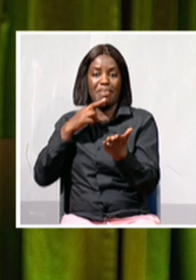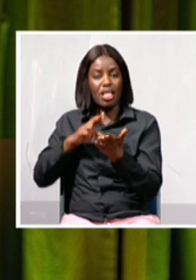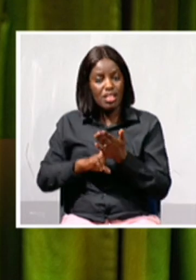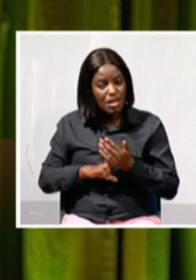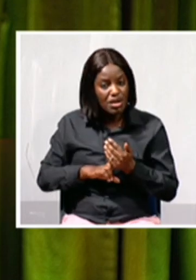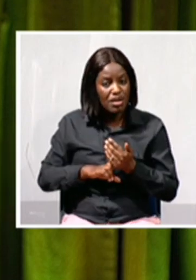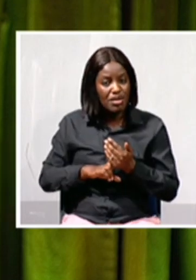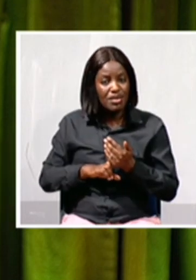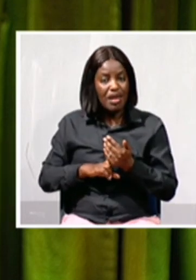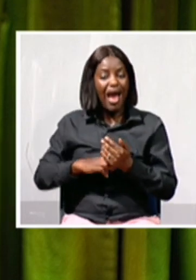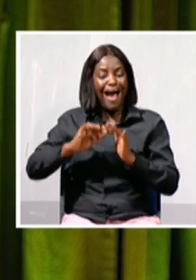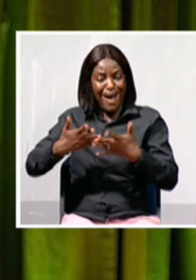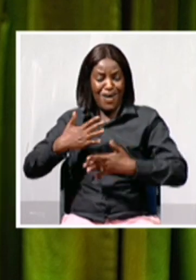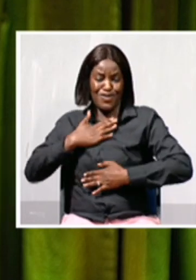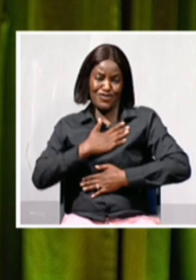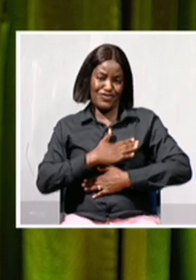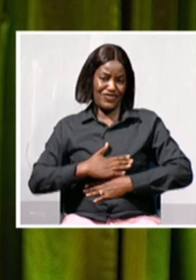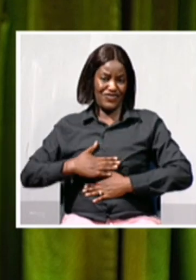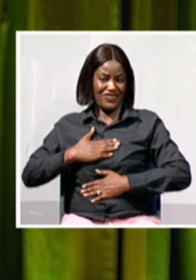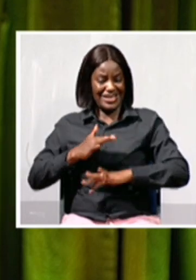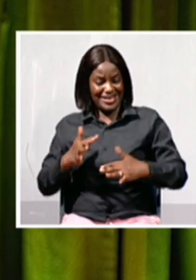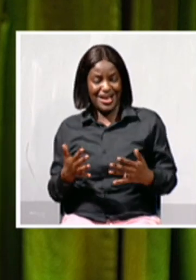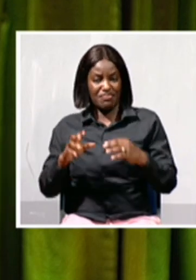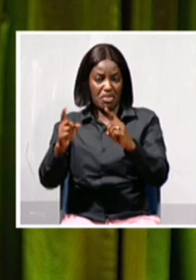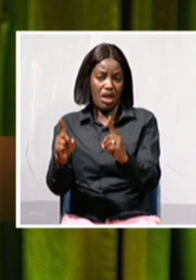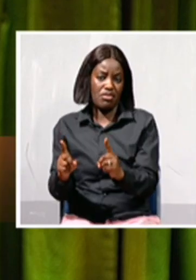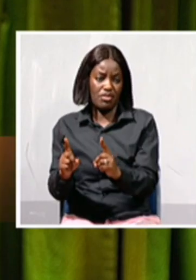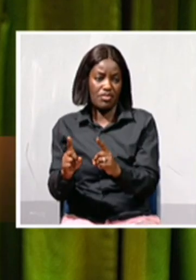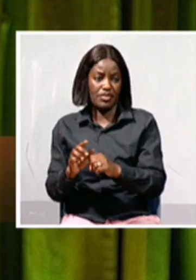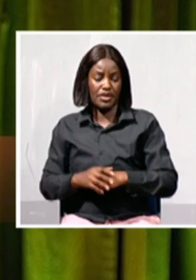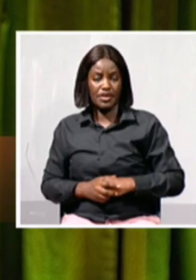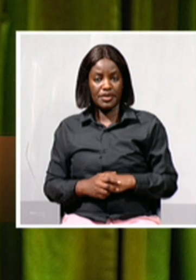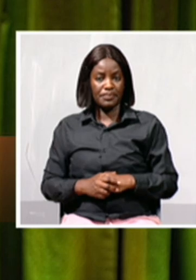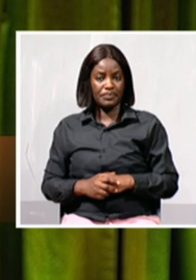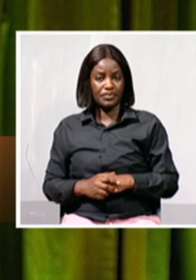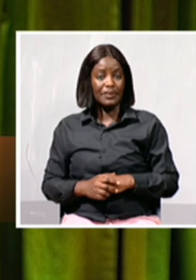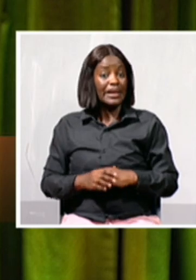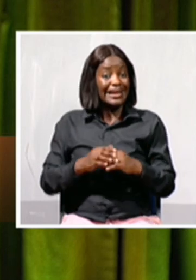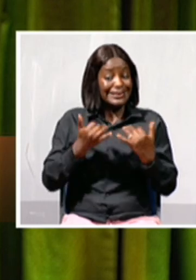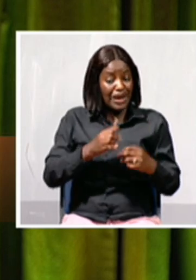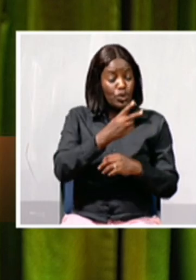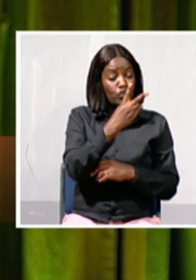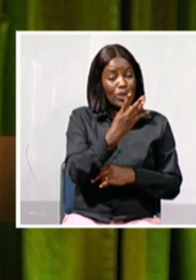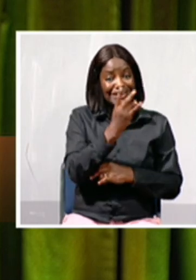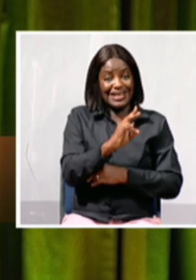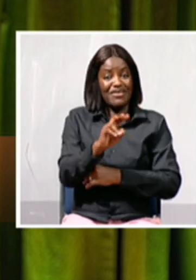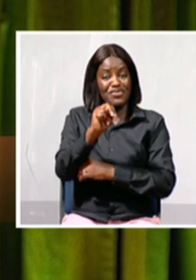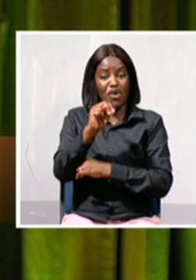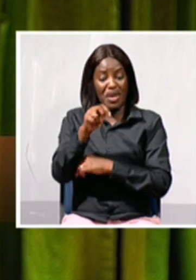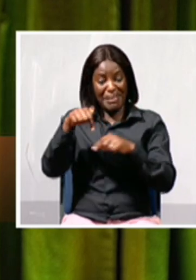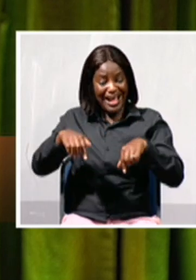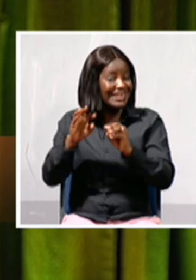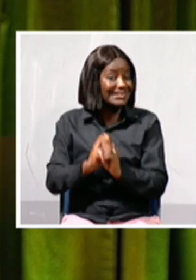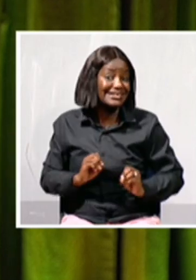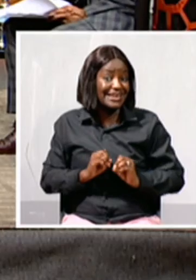vote feel about democracy within their country. Very well, Mr. Suluka. And it's not the 27th of November yet. Yes, a lot still needs to be